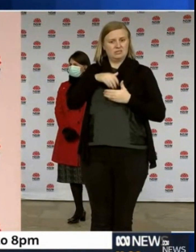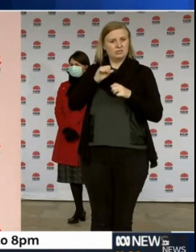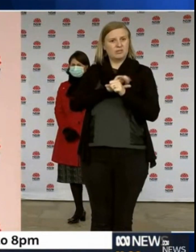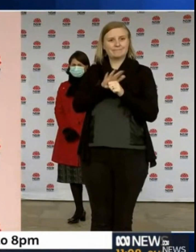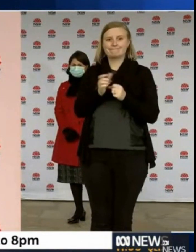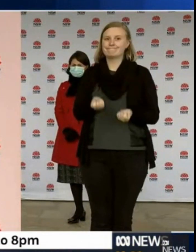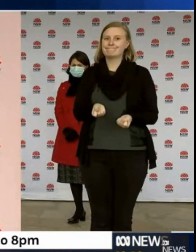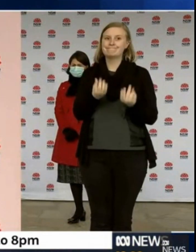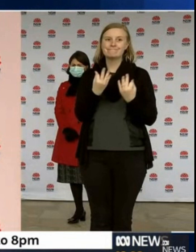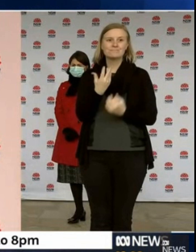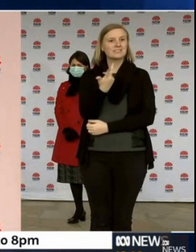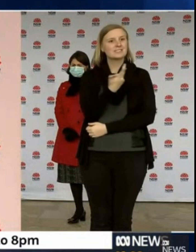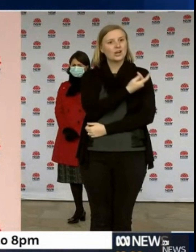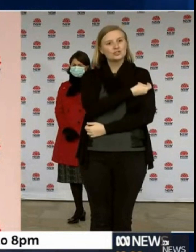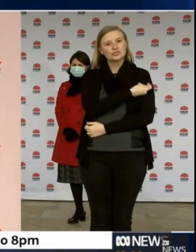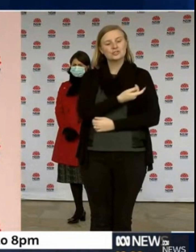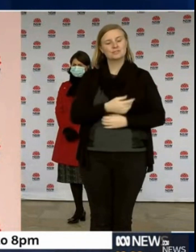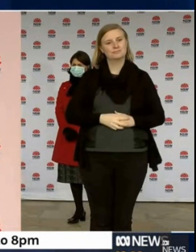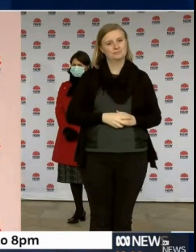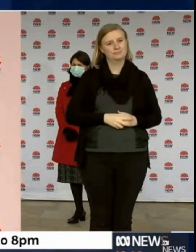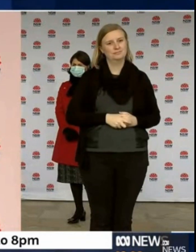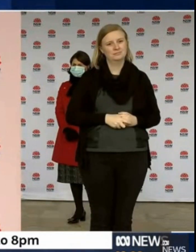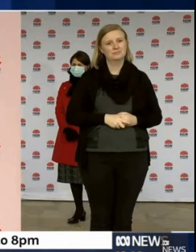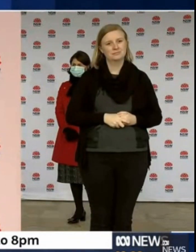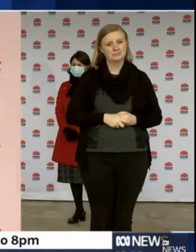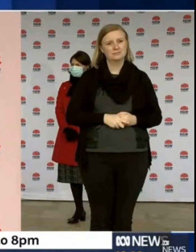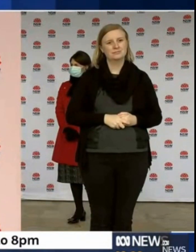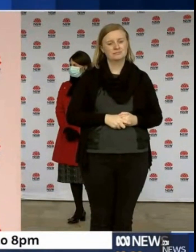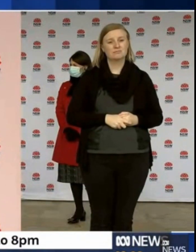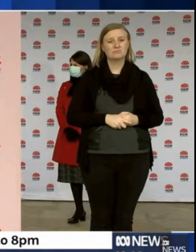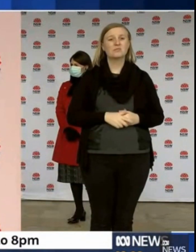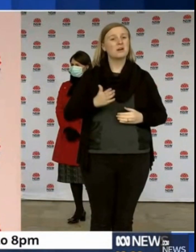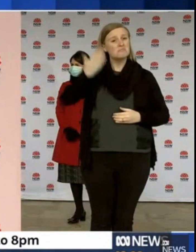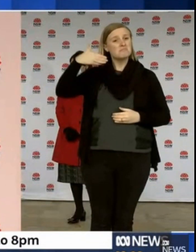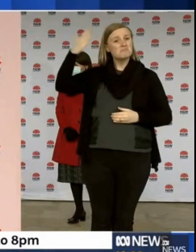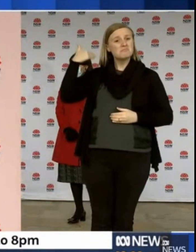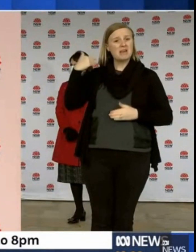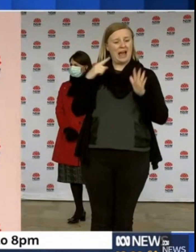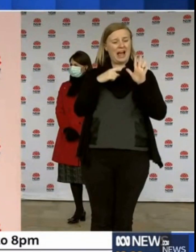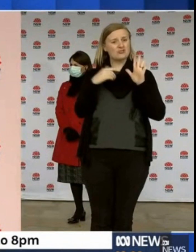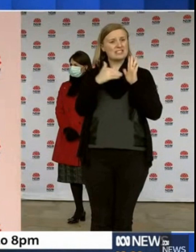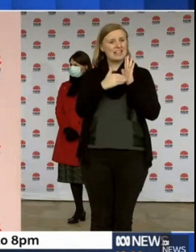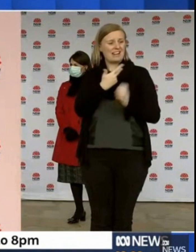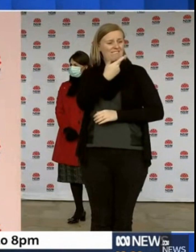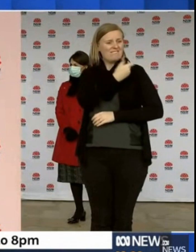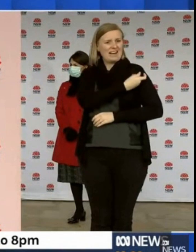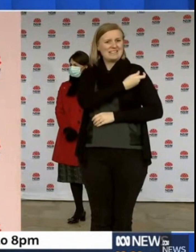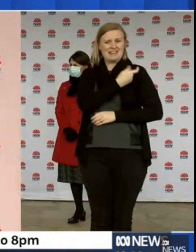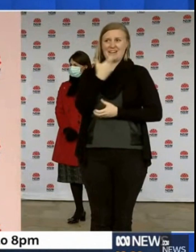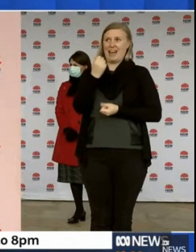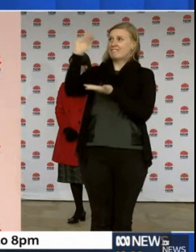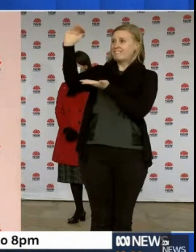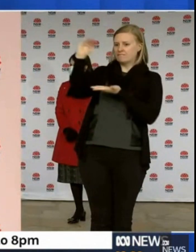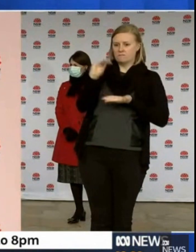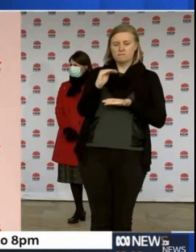vaccinated, and I just want to remind the community that whilst initially there were really constrained supplies of our AstraZeneca